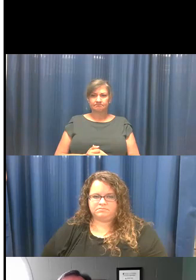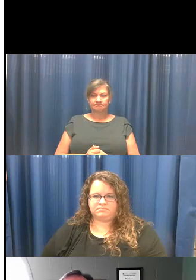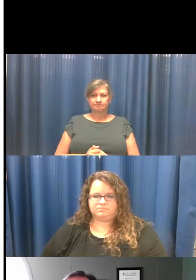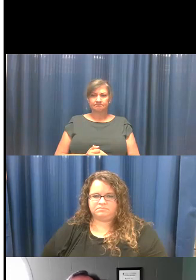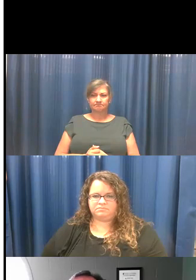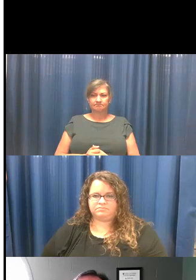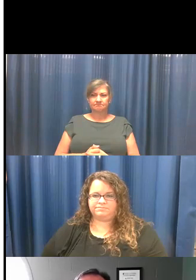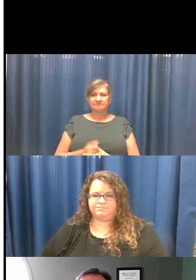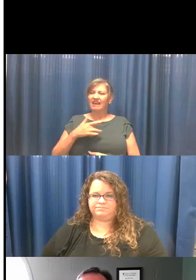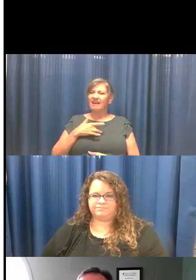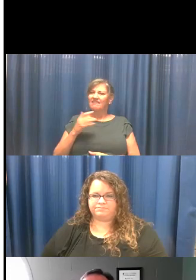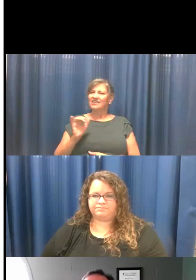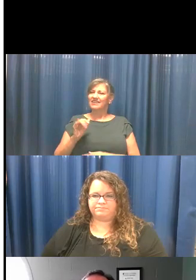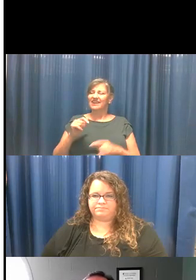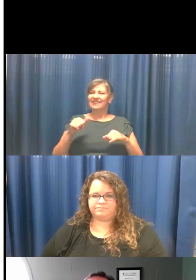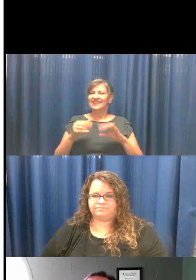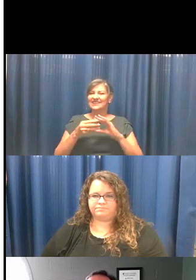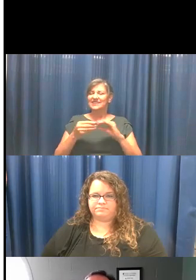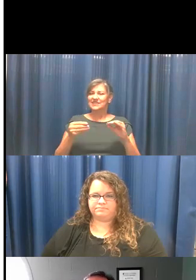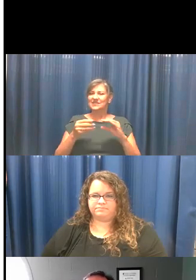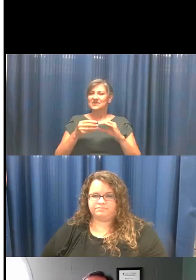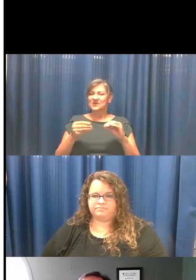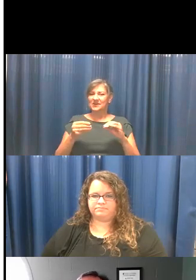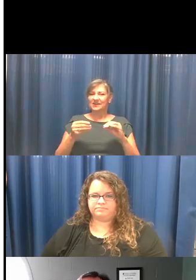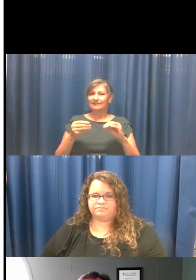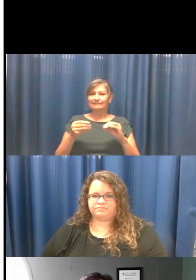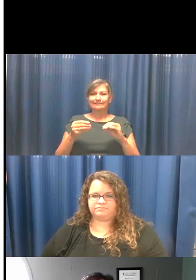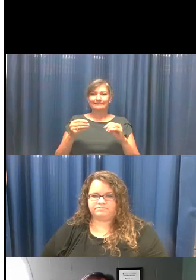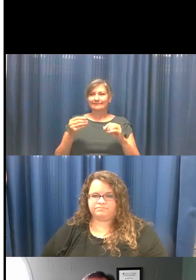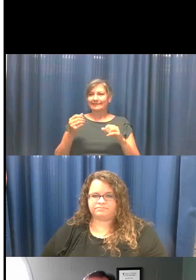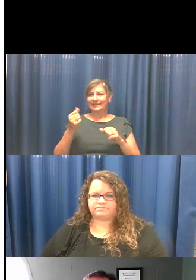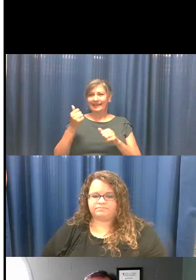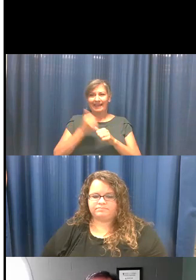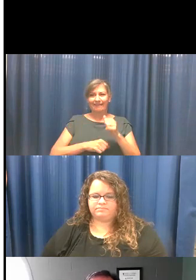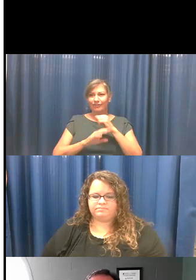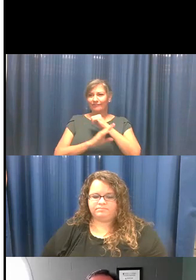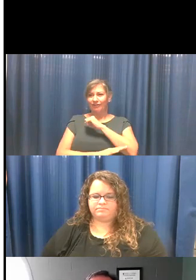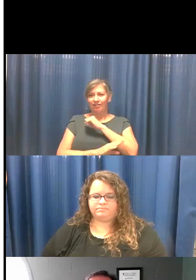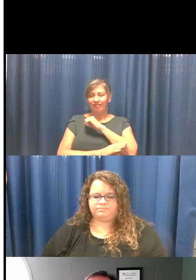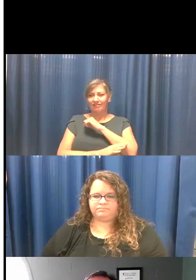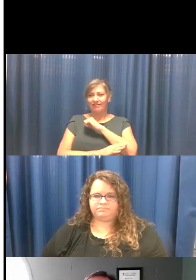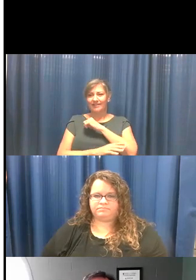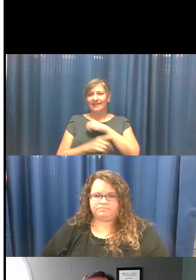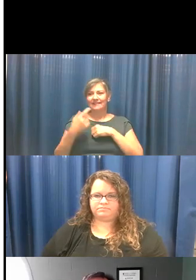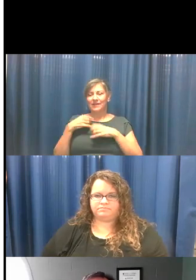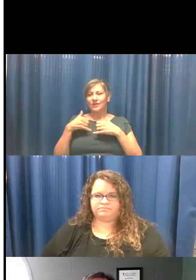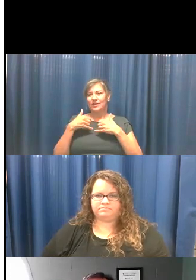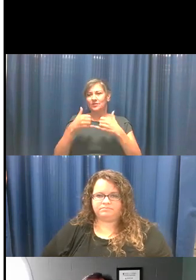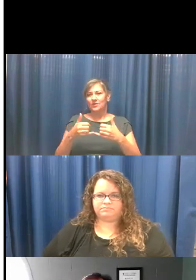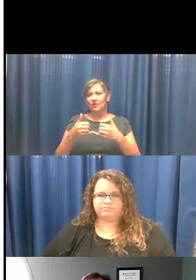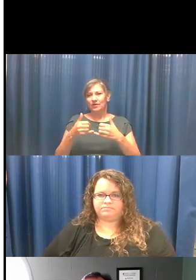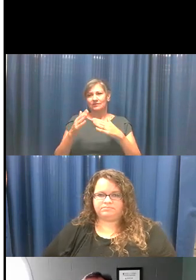Well, I feel like this is a story pretty much every fall that we award a record number